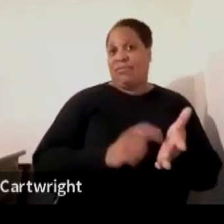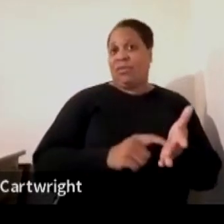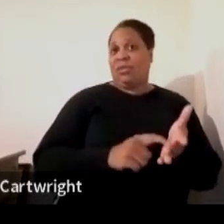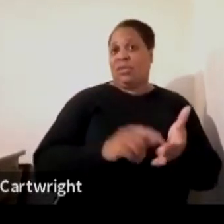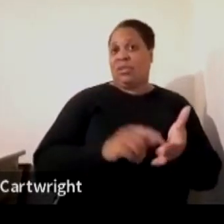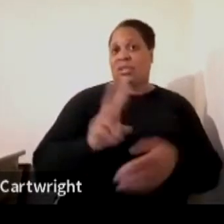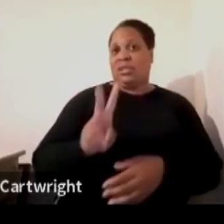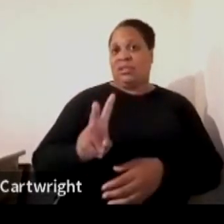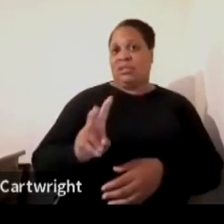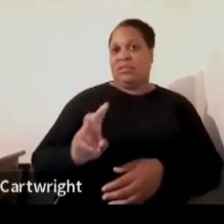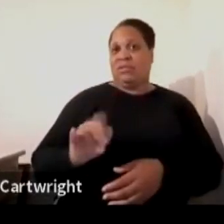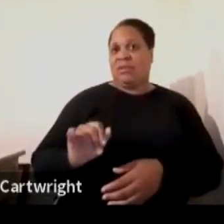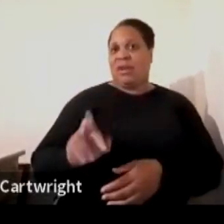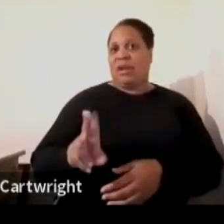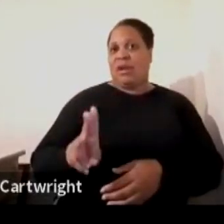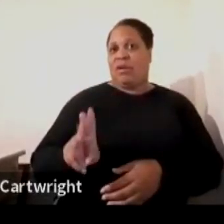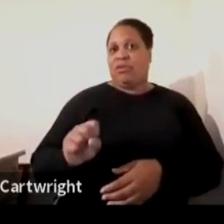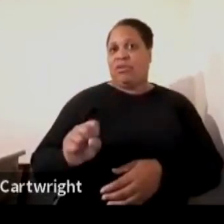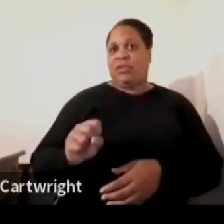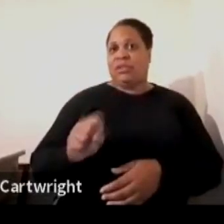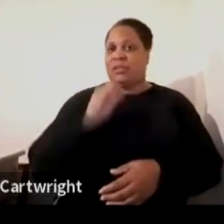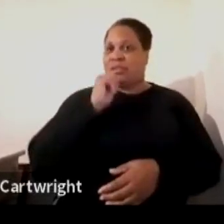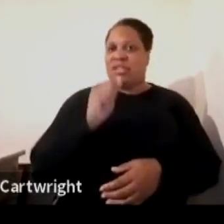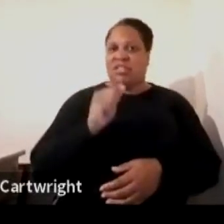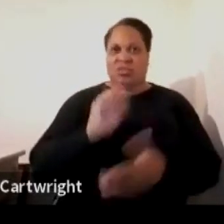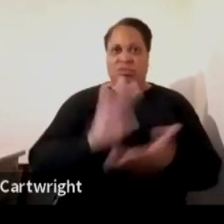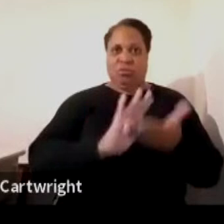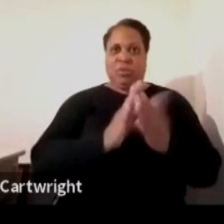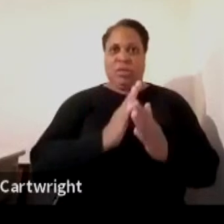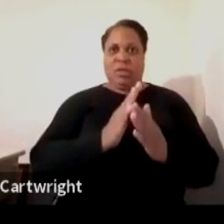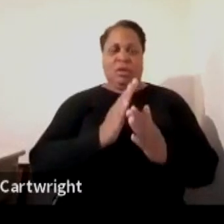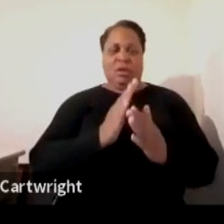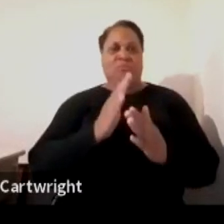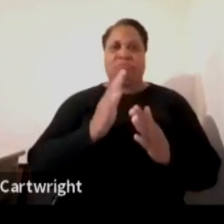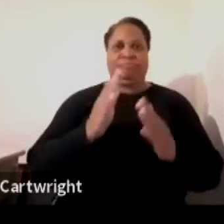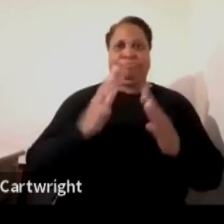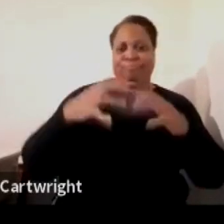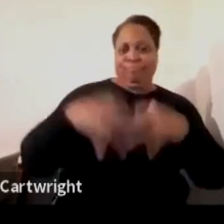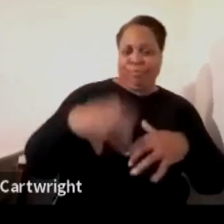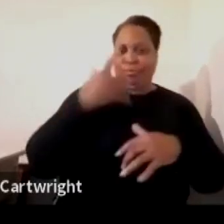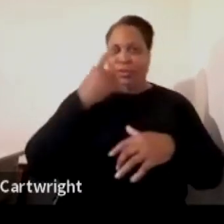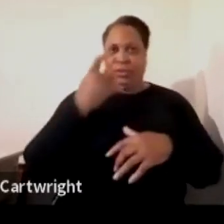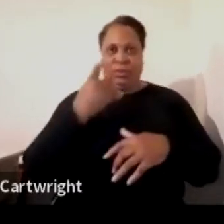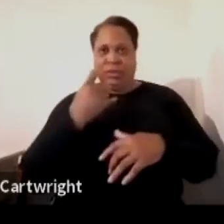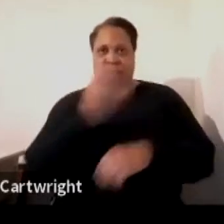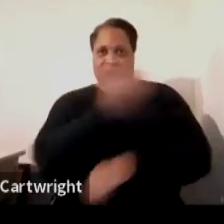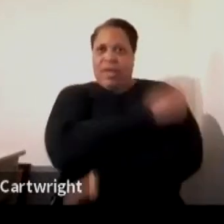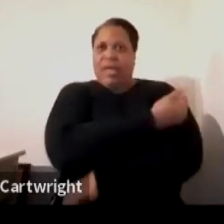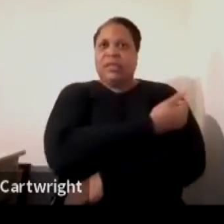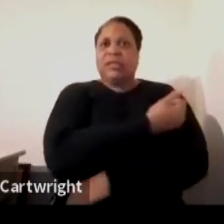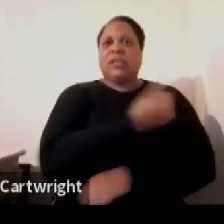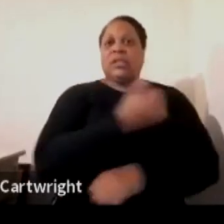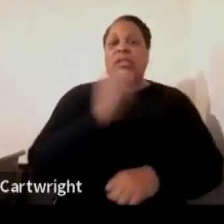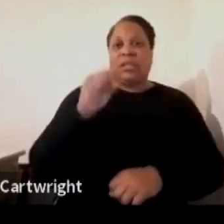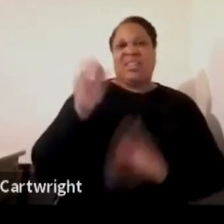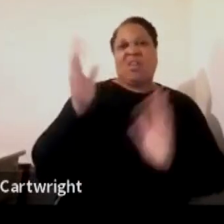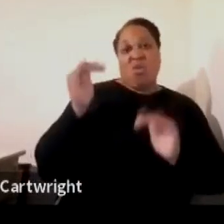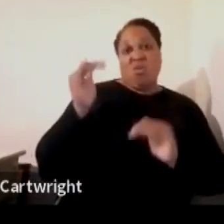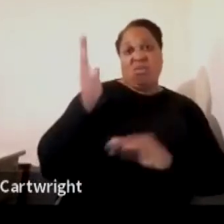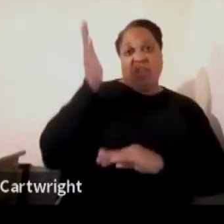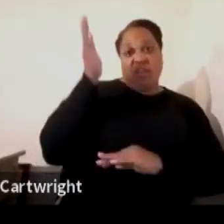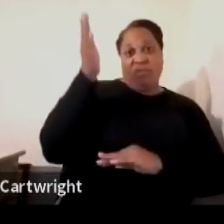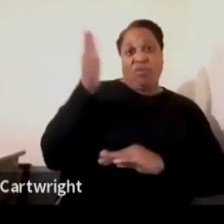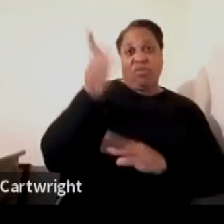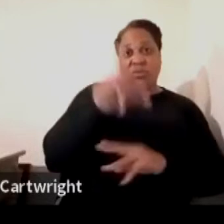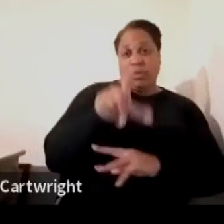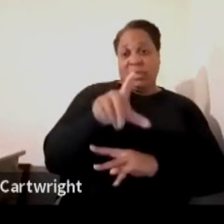already not be amenable to the vaccine. It is possible in the future that there will be a virus that's selected for